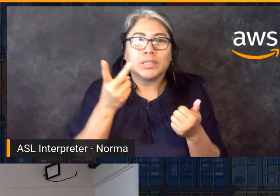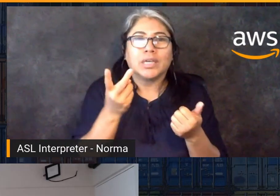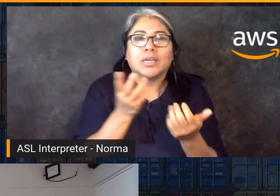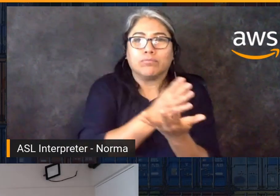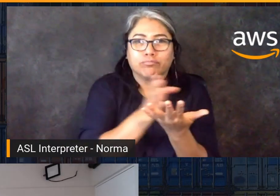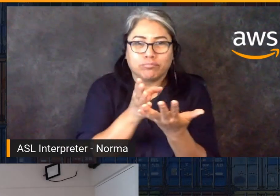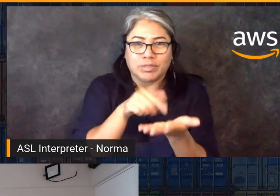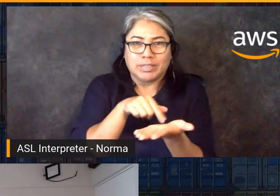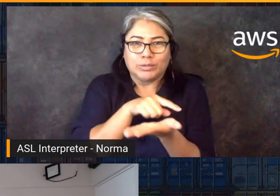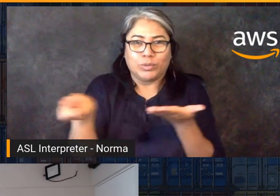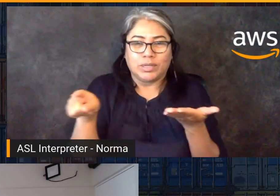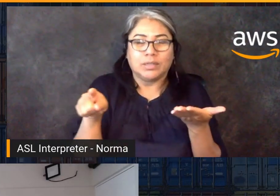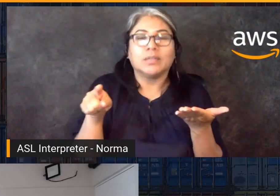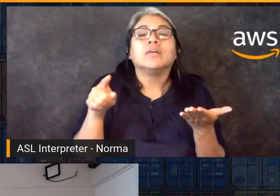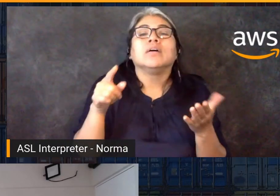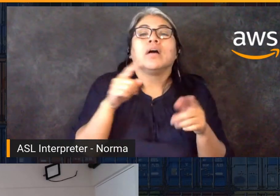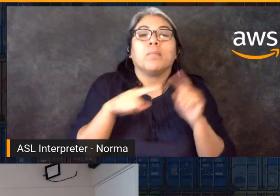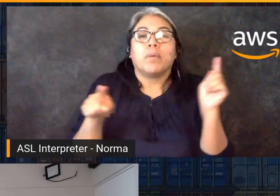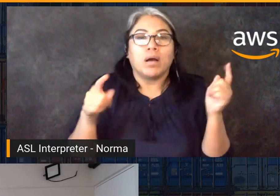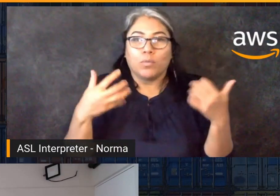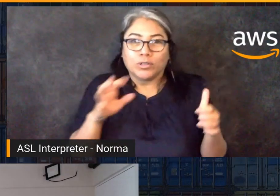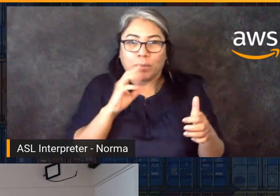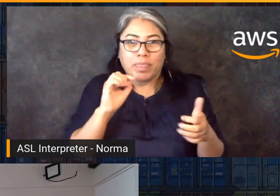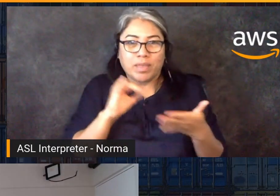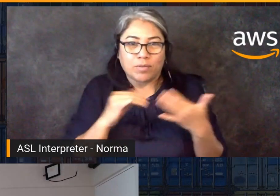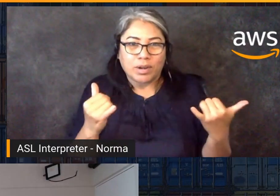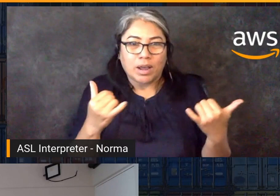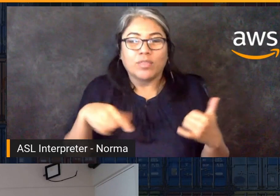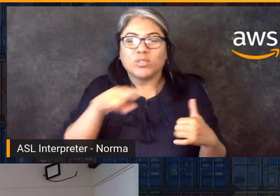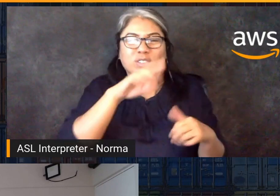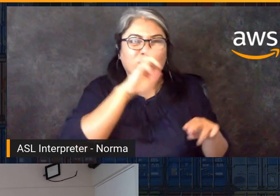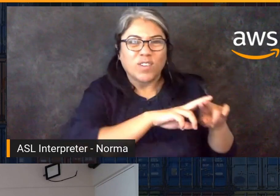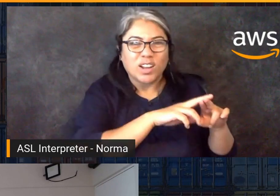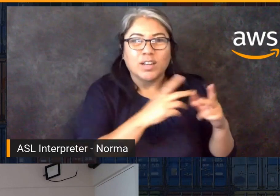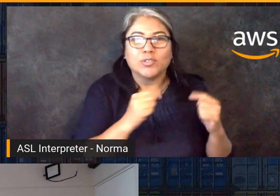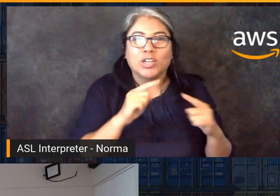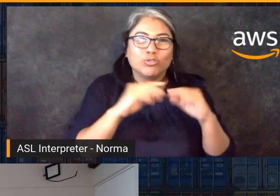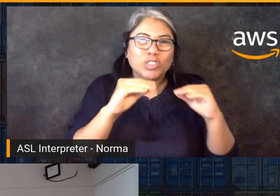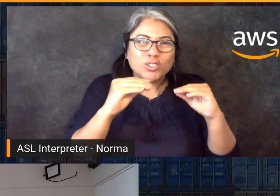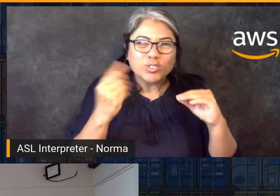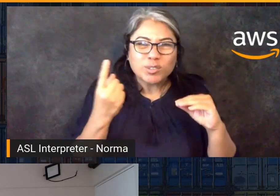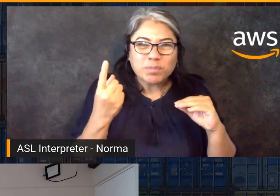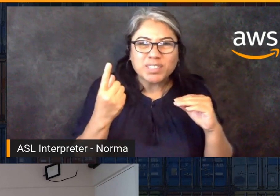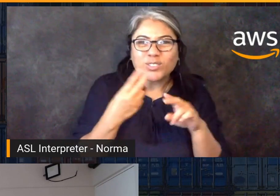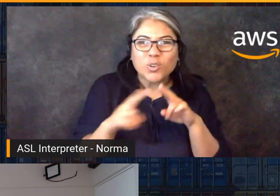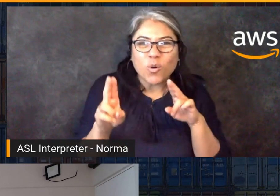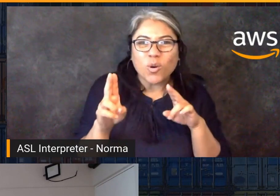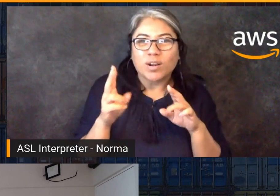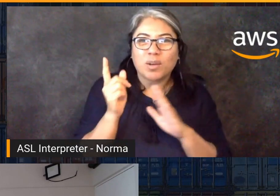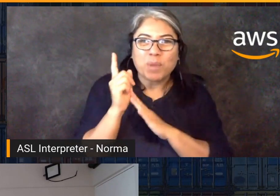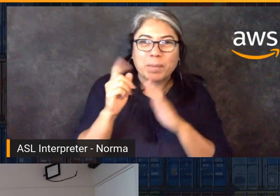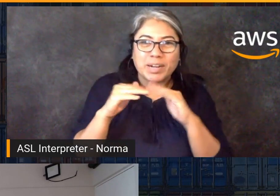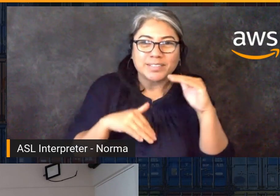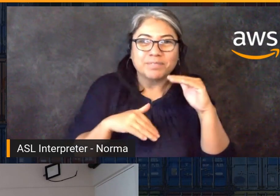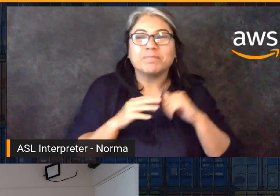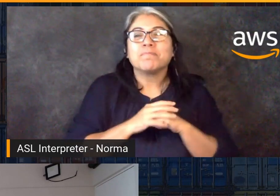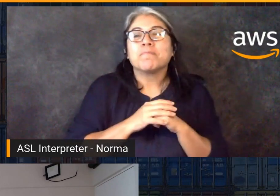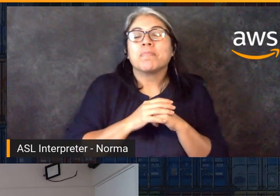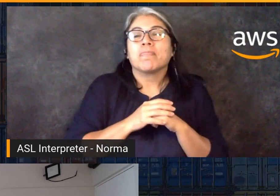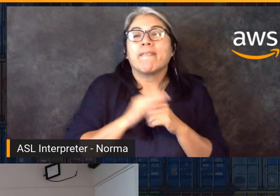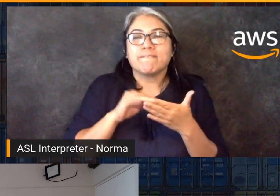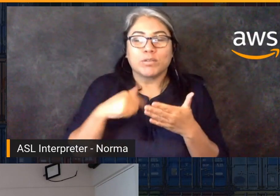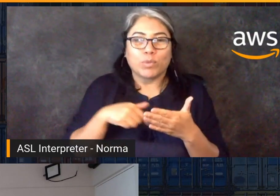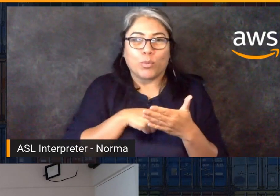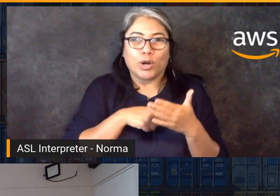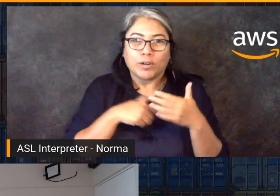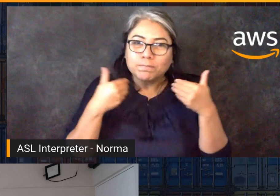But that's not what we want to talk about right now. Those are just for fun. Those are trying to teach you something short within a minute, and that's what we're going with.